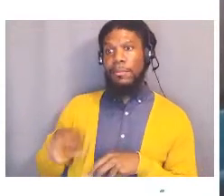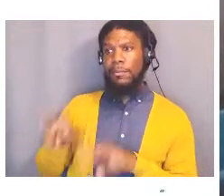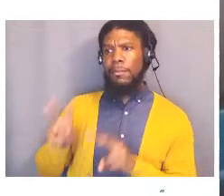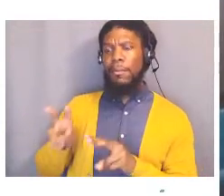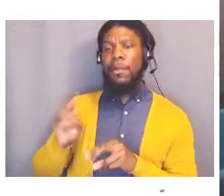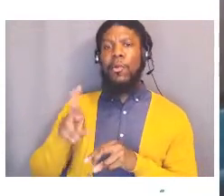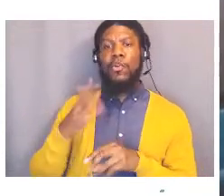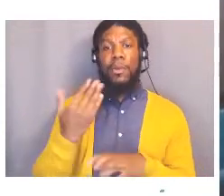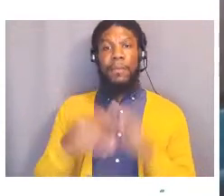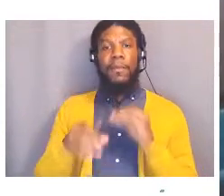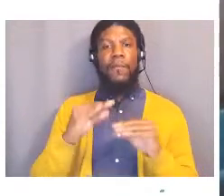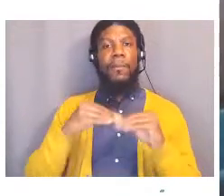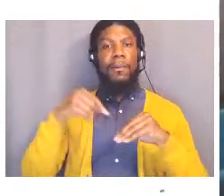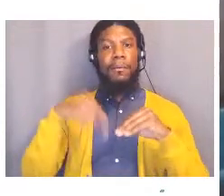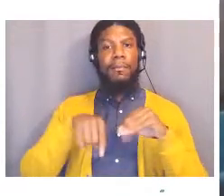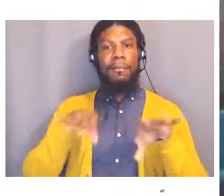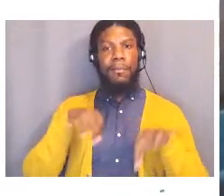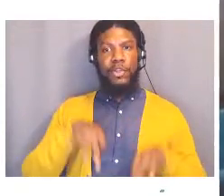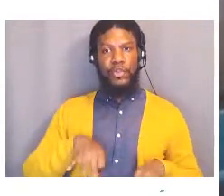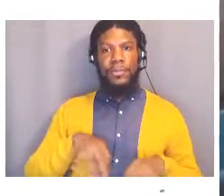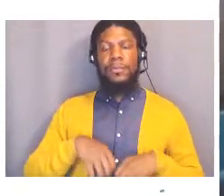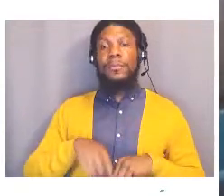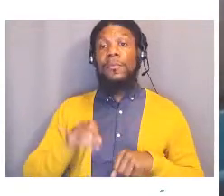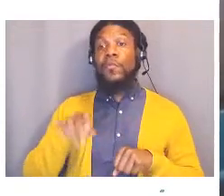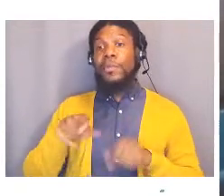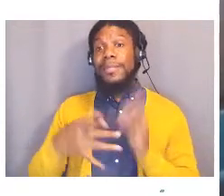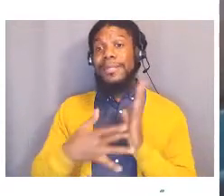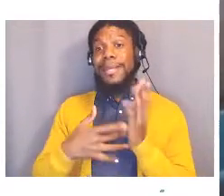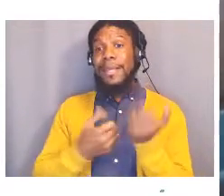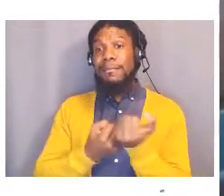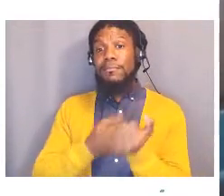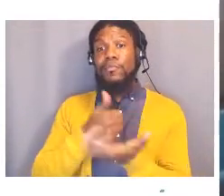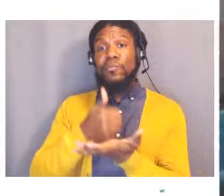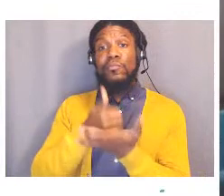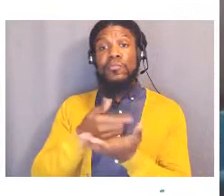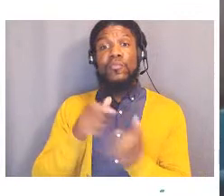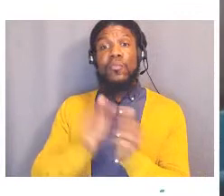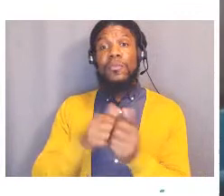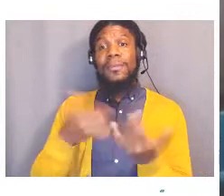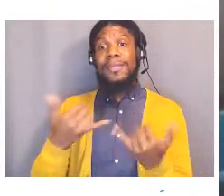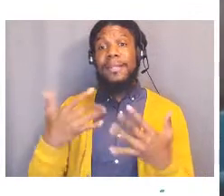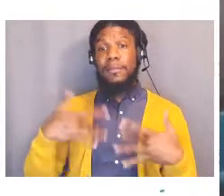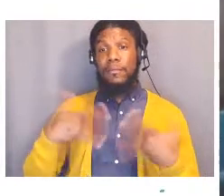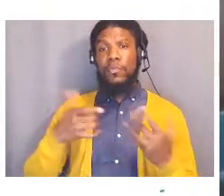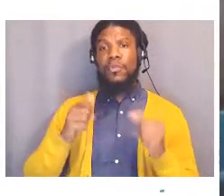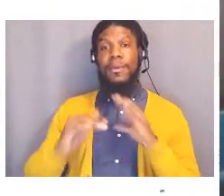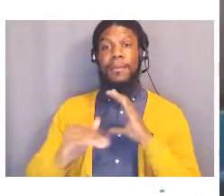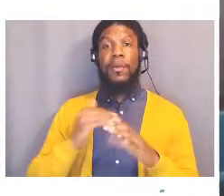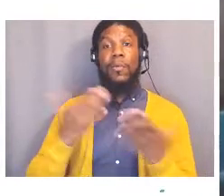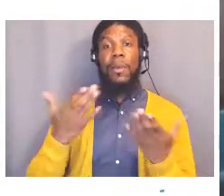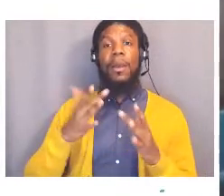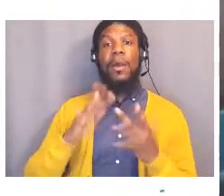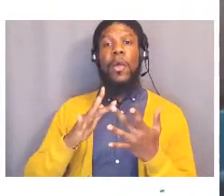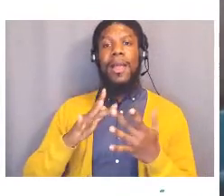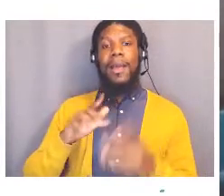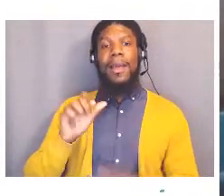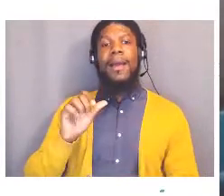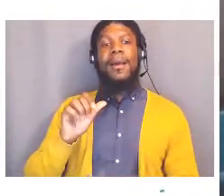email for further instructions. If you need any technical help with today's broadcast, you can email us at